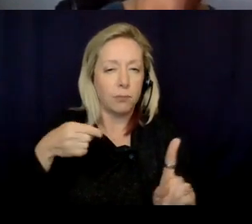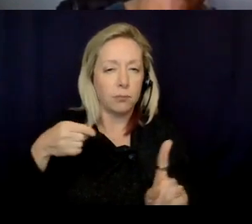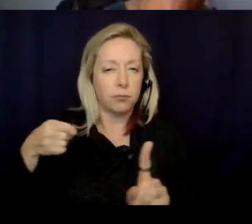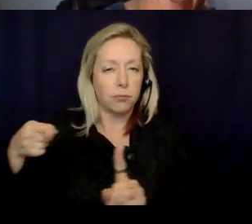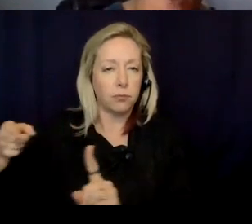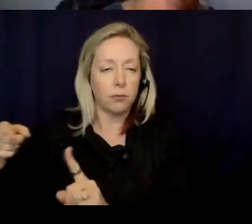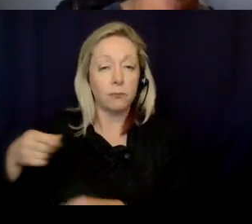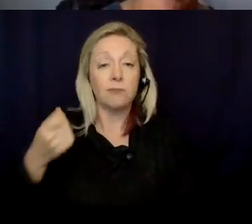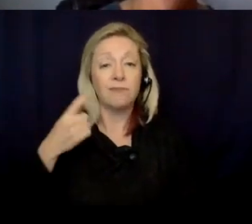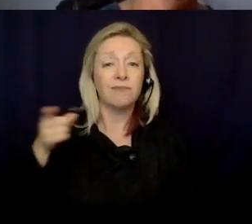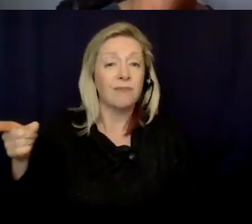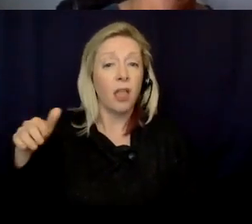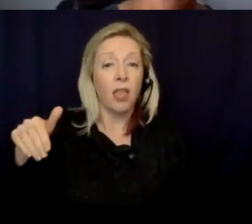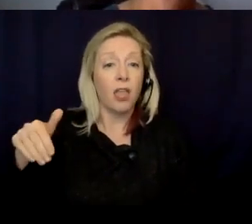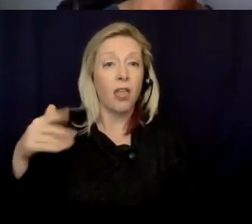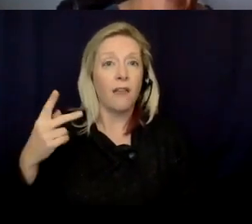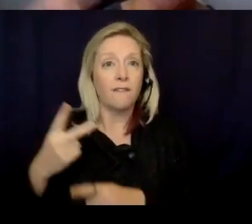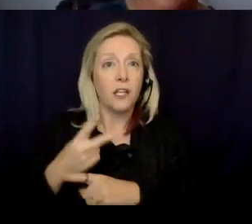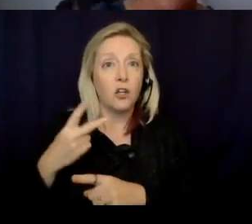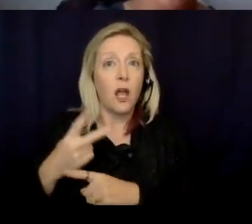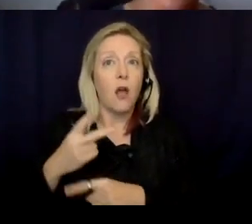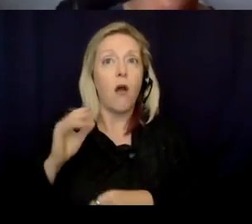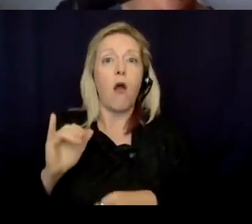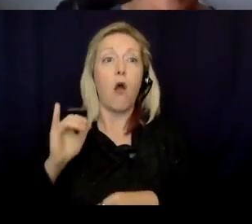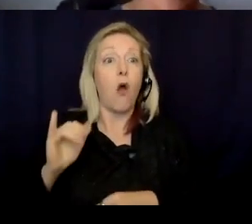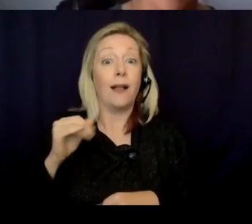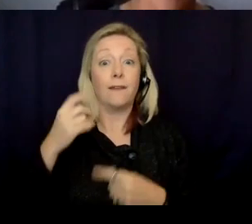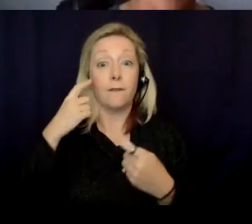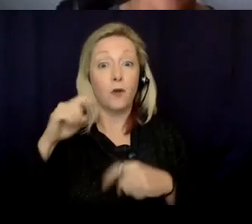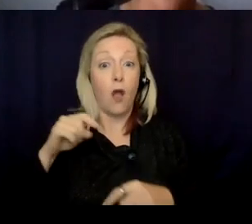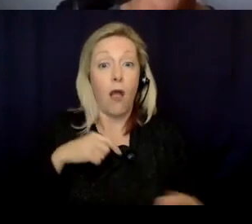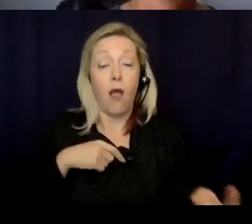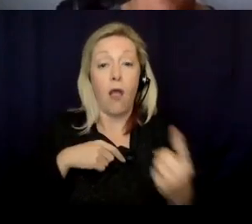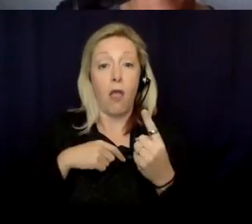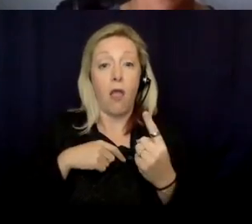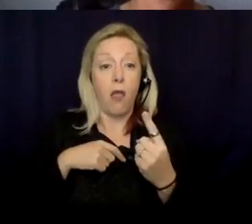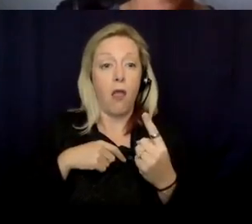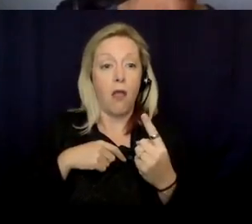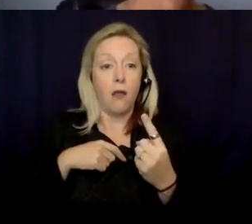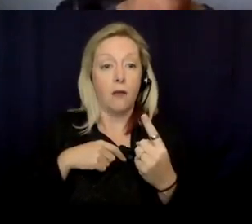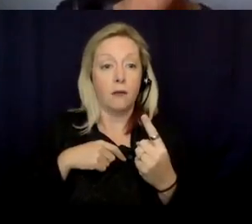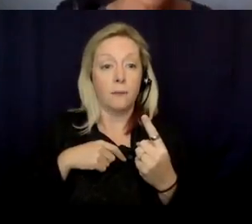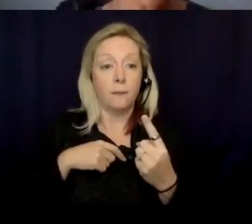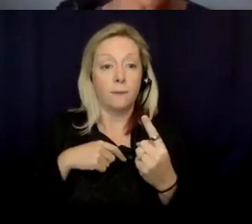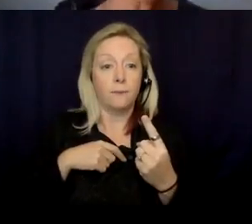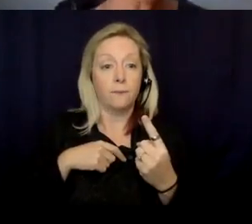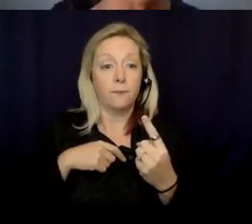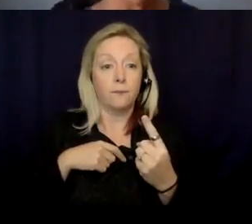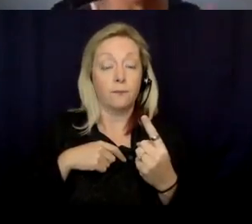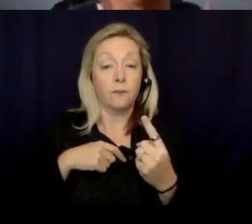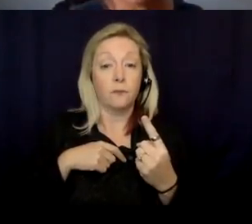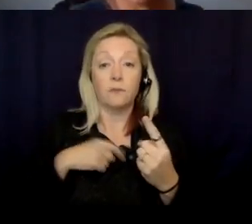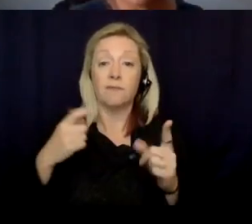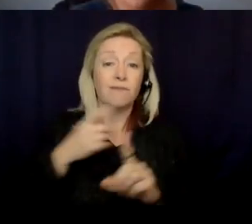haven't figured out that if I do that, somebody's going to come and do something. They just are doing